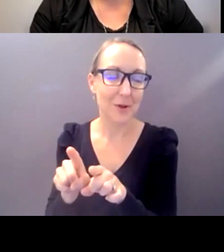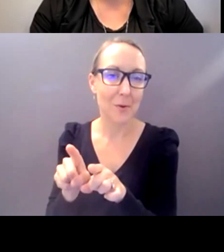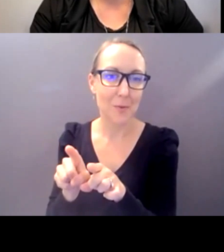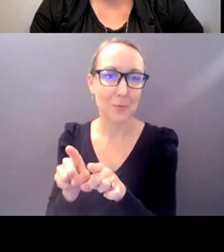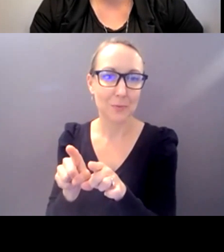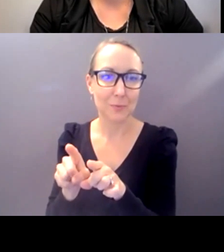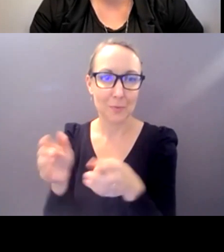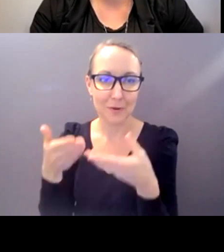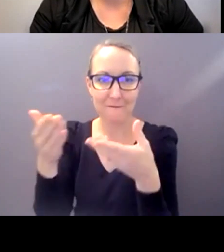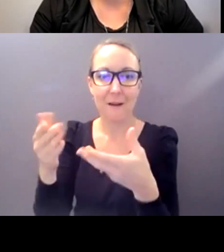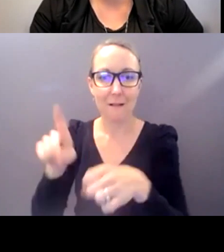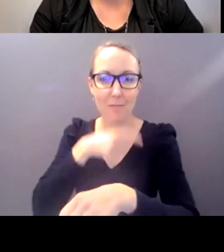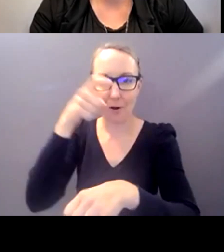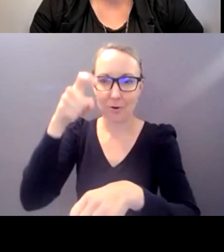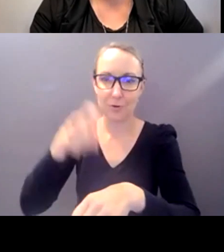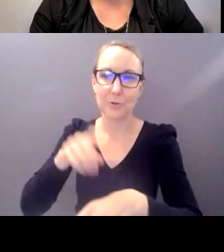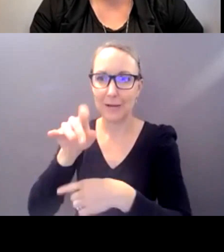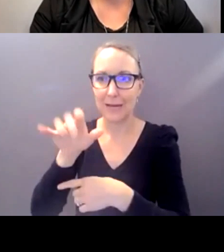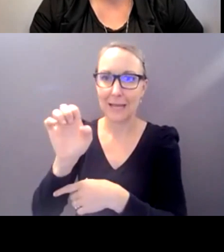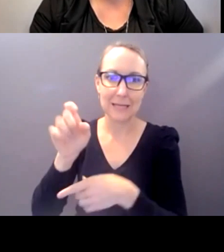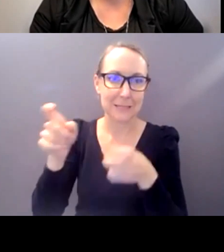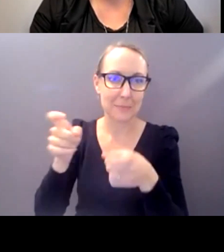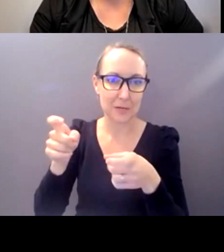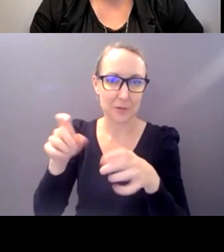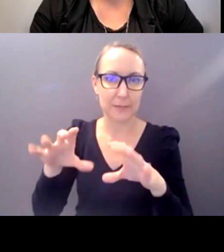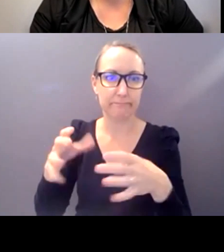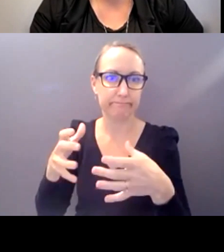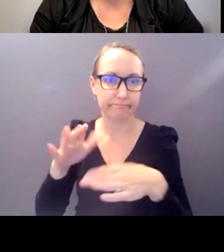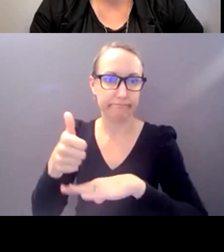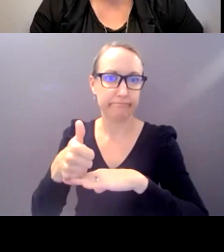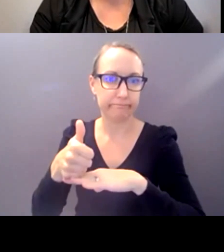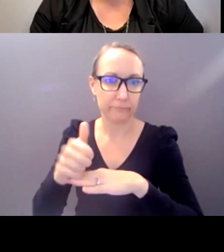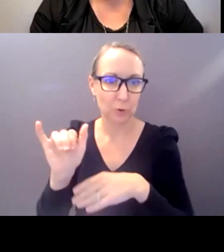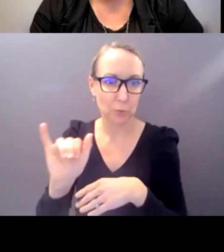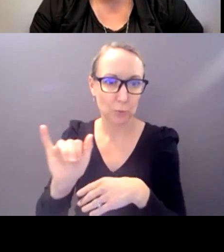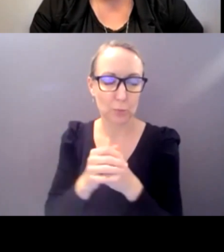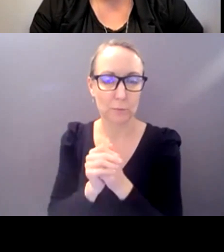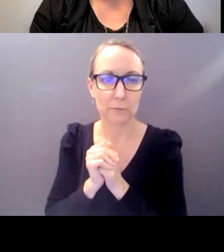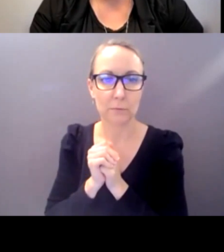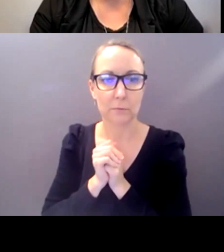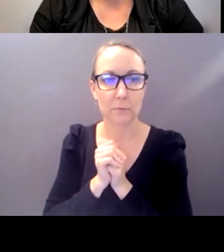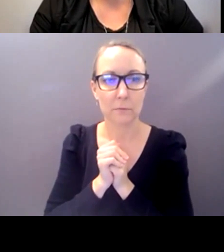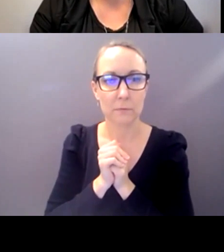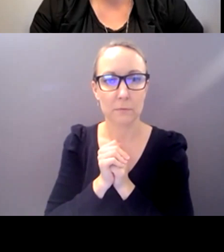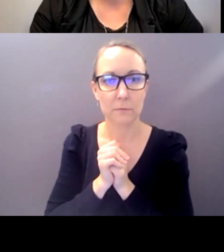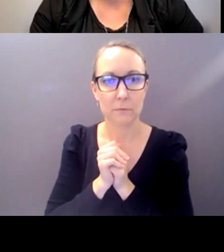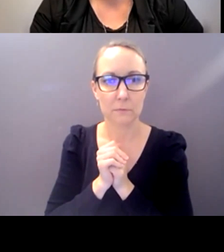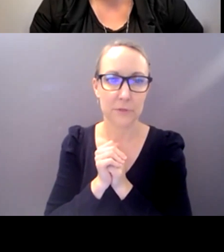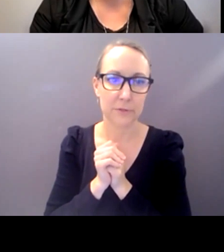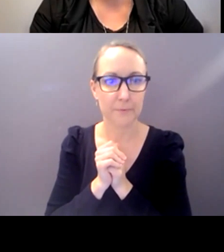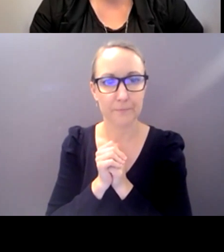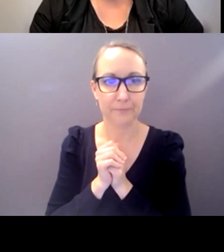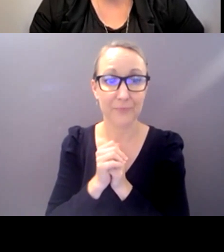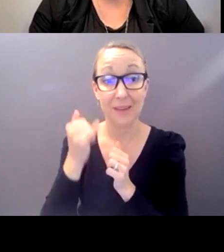type of long-term case management as well. And so we are, as somebody that's